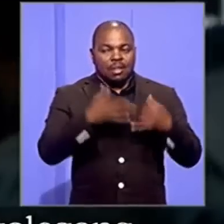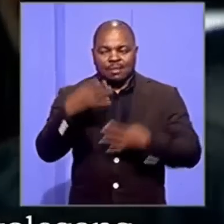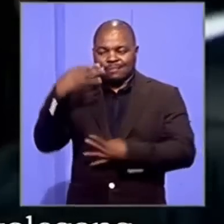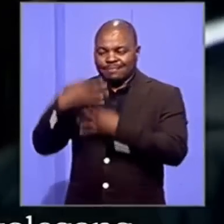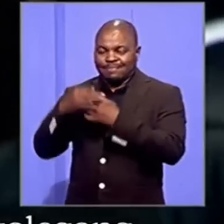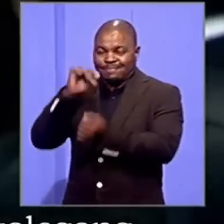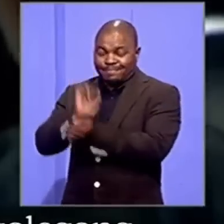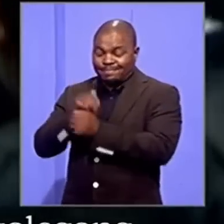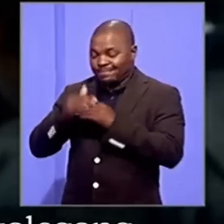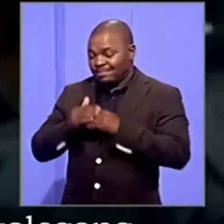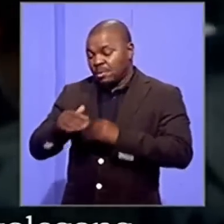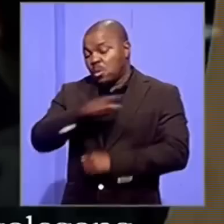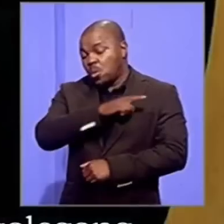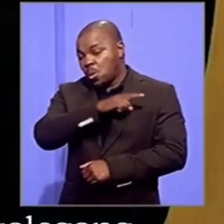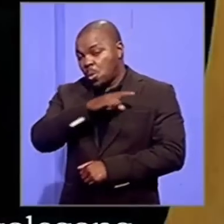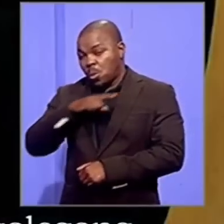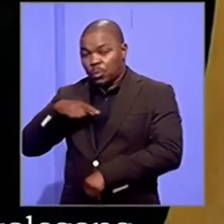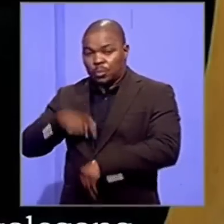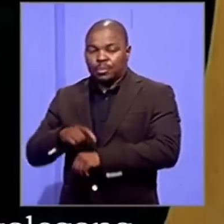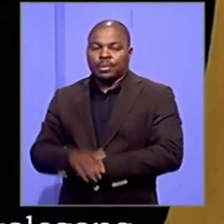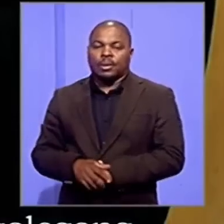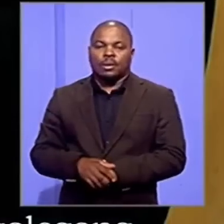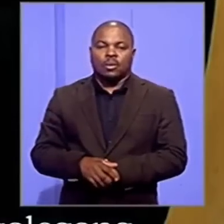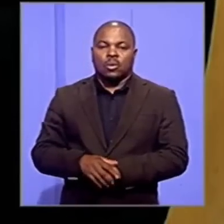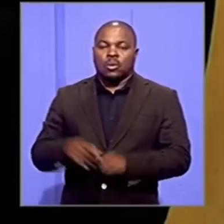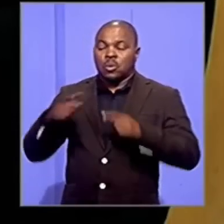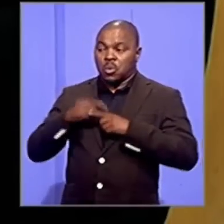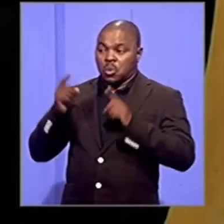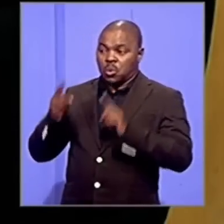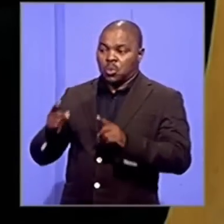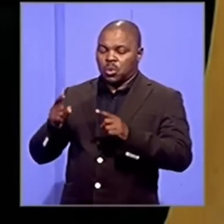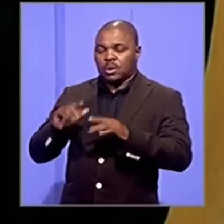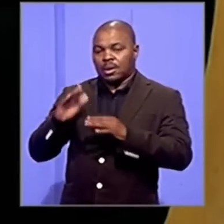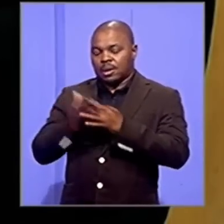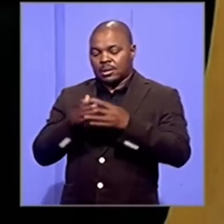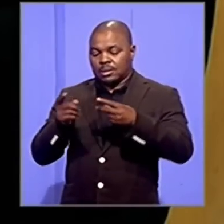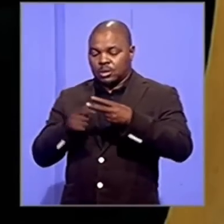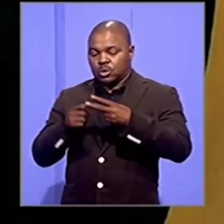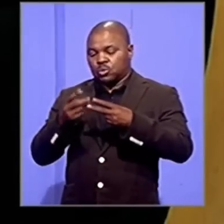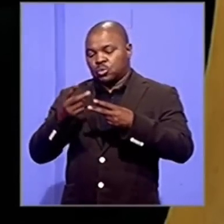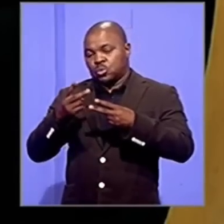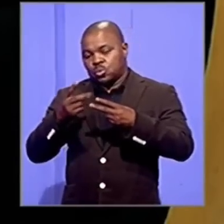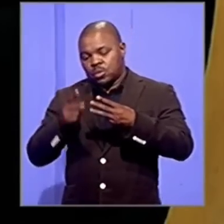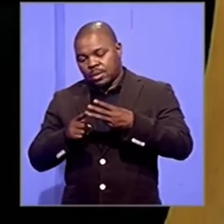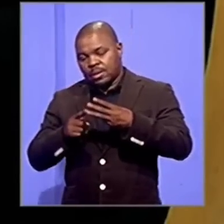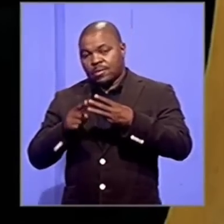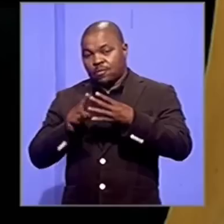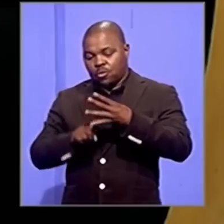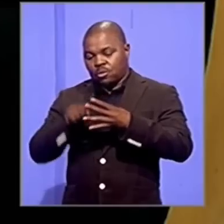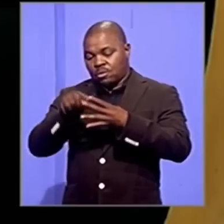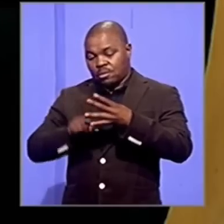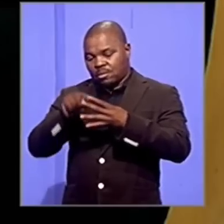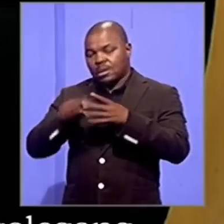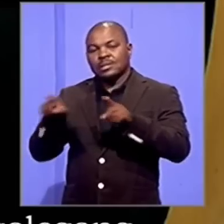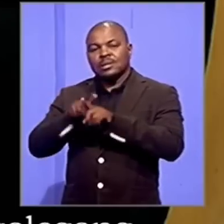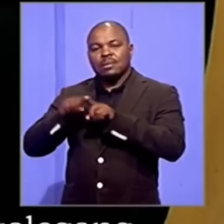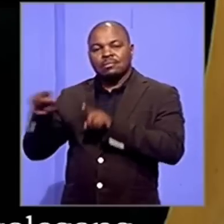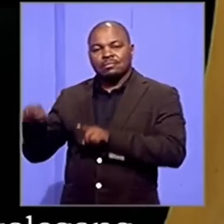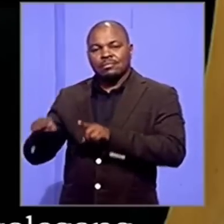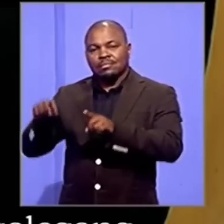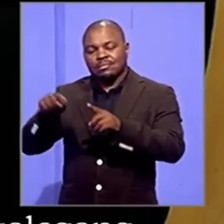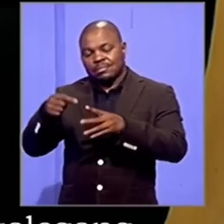fitshwana nako e telele. It is ordered that sentences in counts 2, 3 and 4 are to run concurrently with the sentence